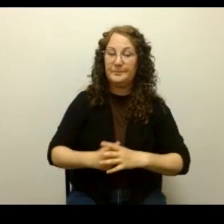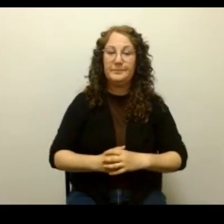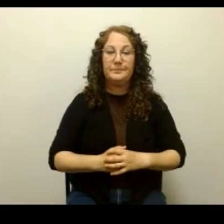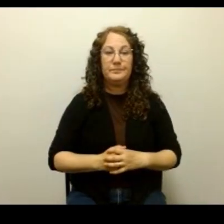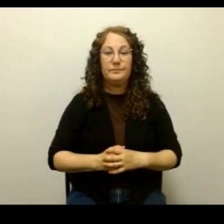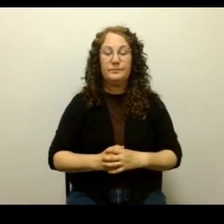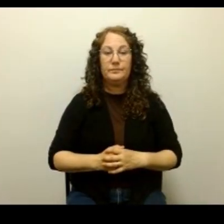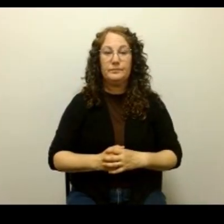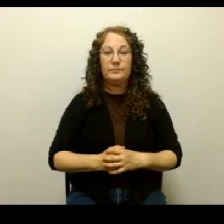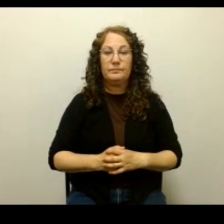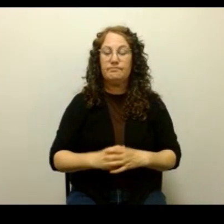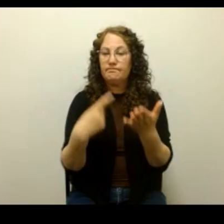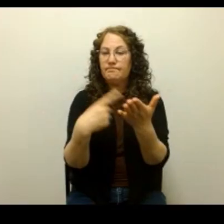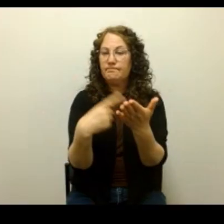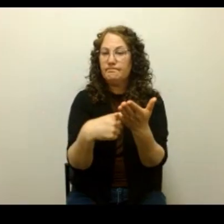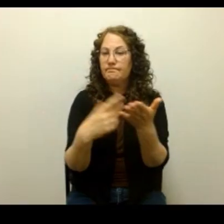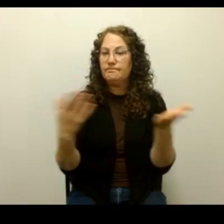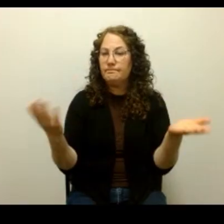We spoke about